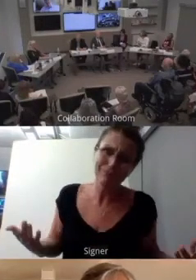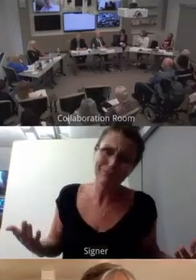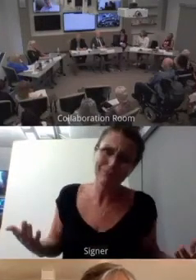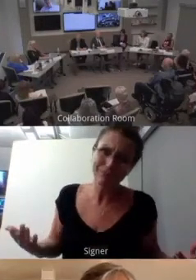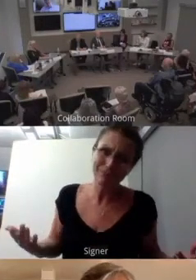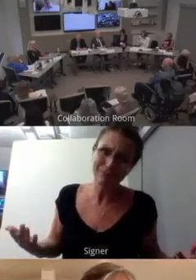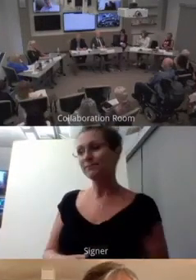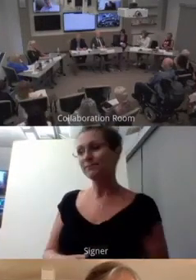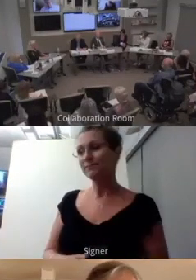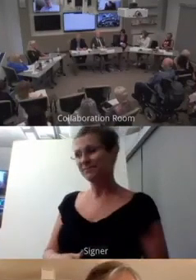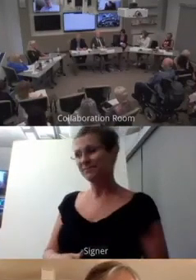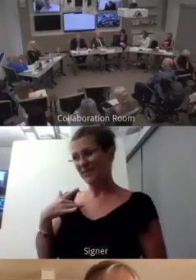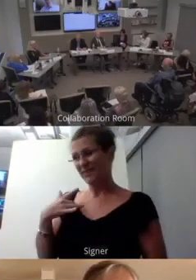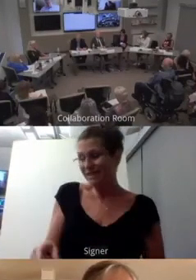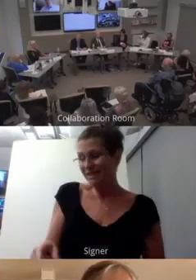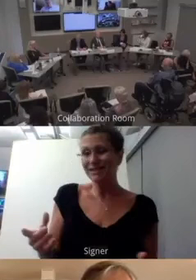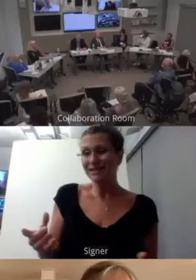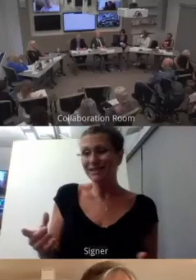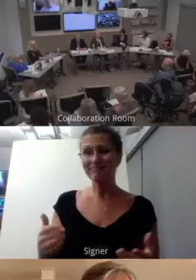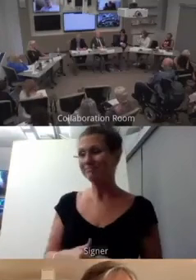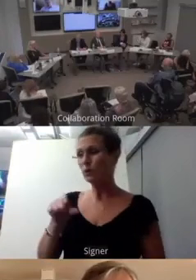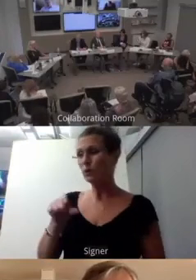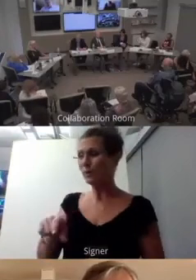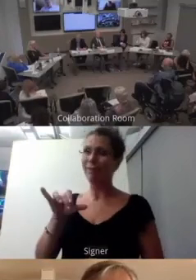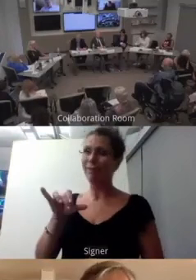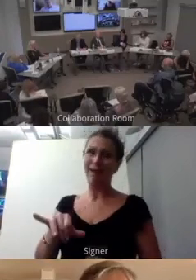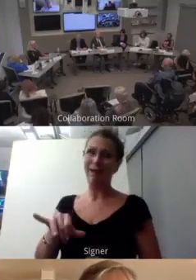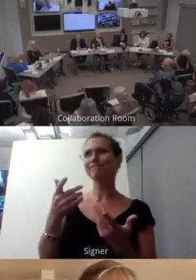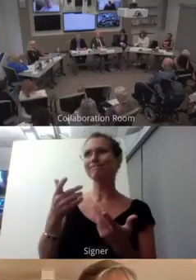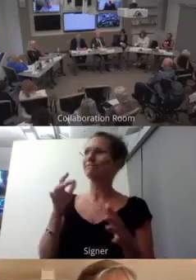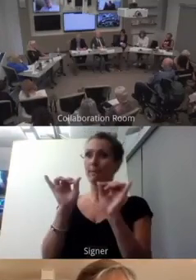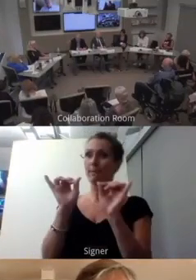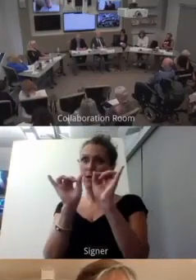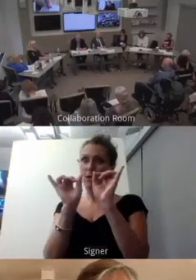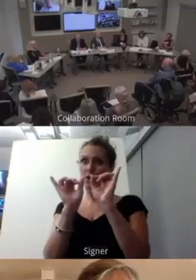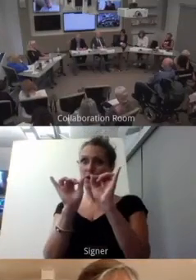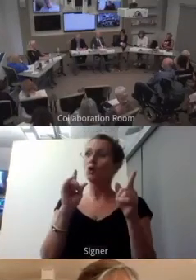stick in order to make the voluntary compliance bloom.